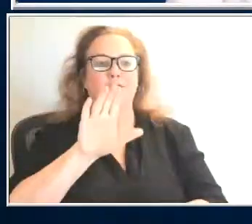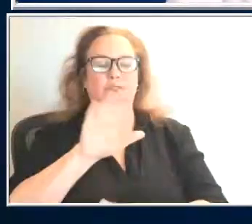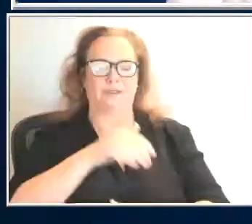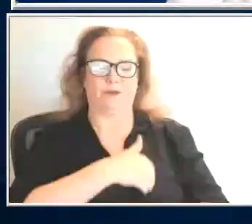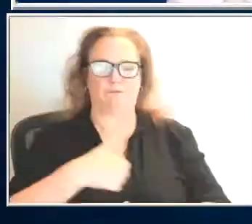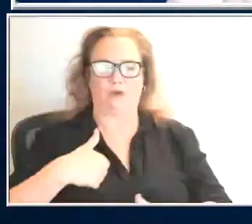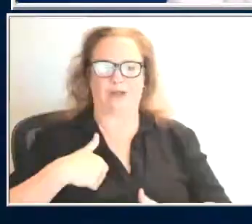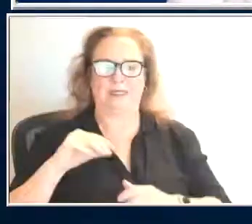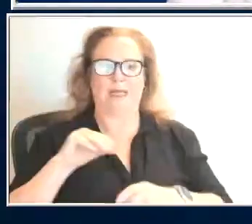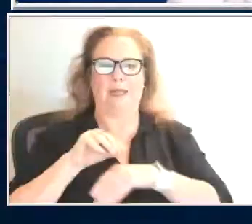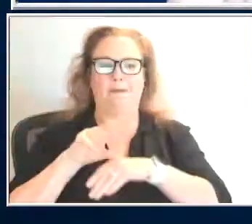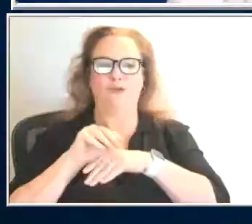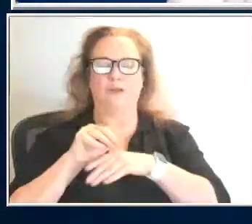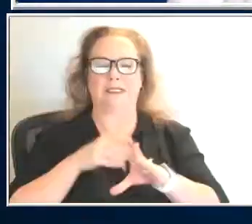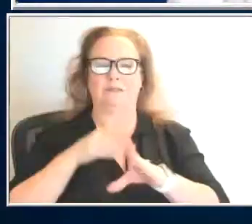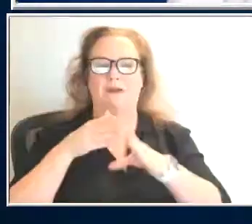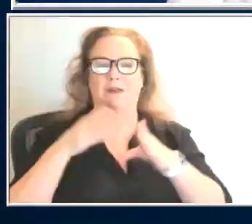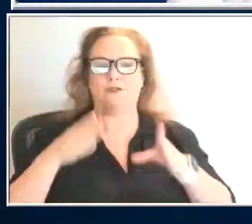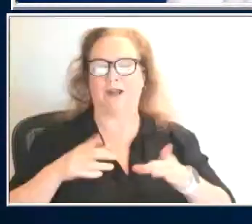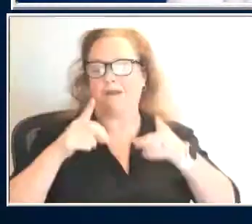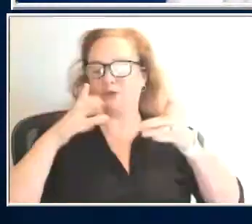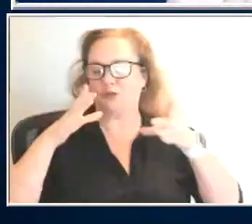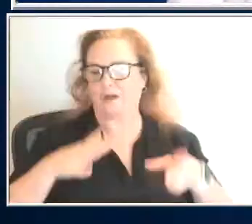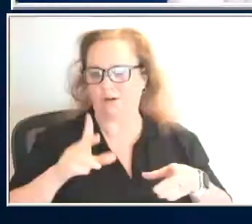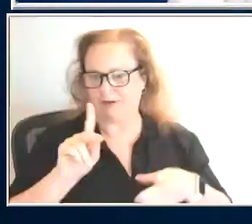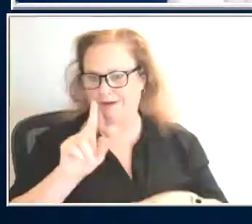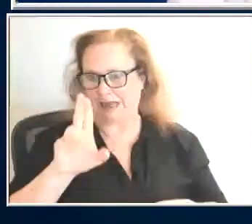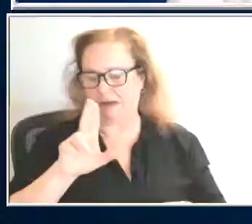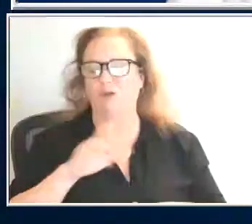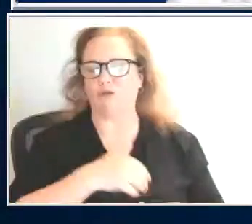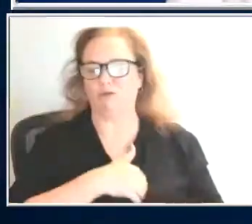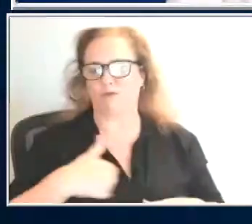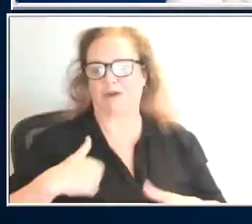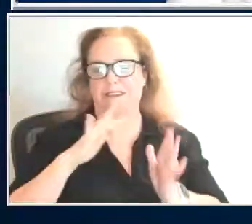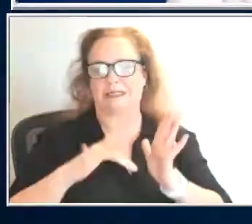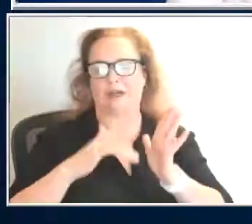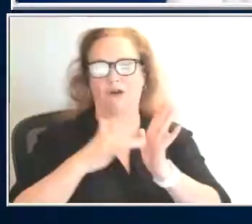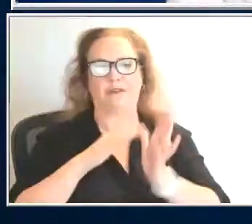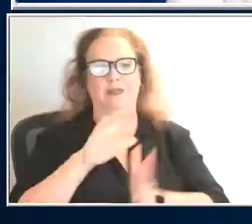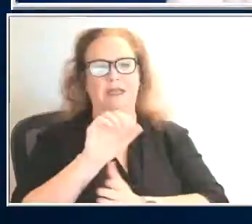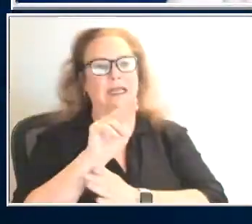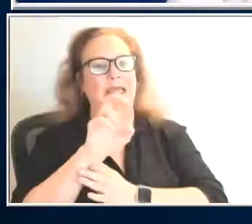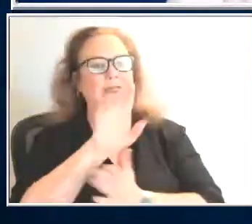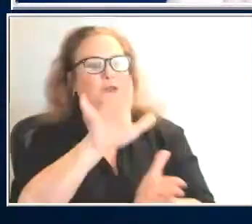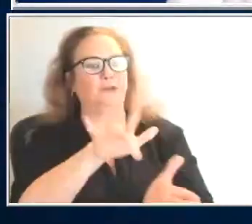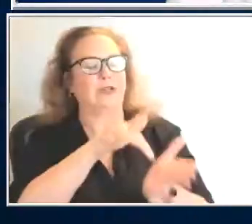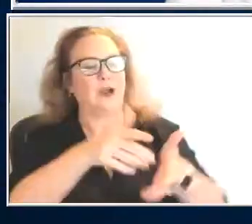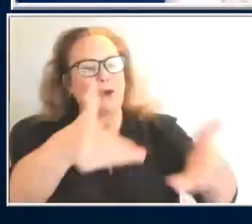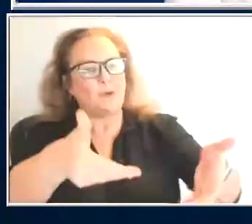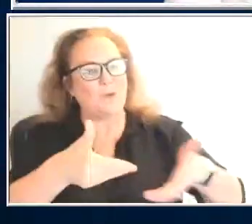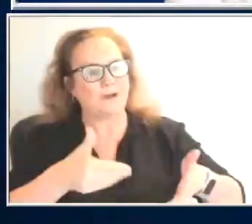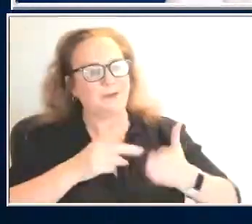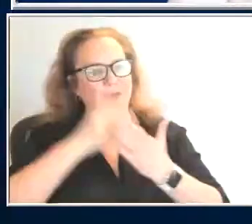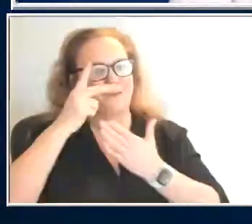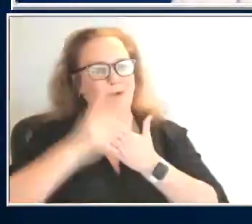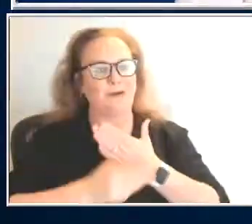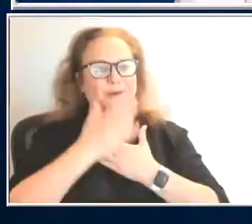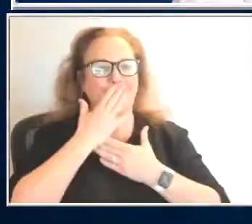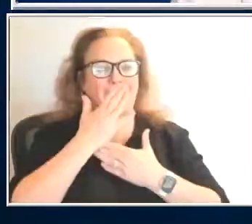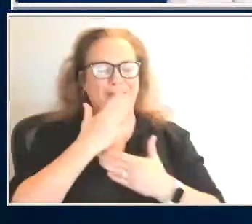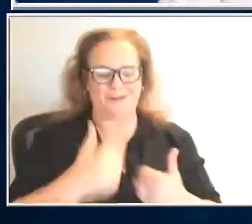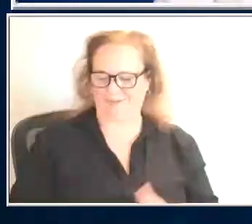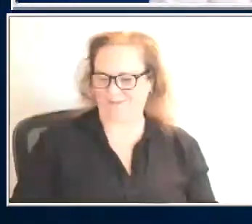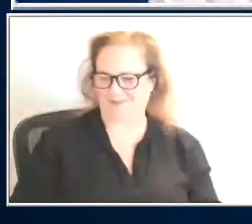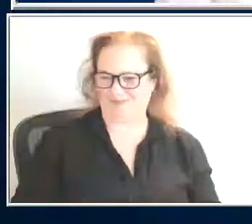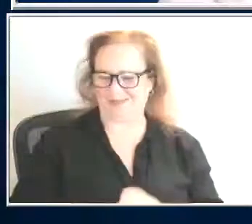of breast imaging here at the University of Kansas Cancer Center. Annalisa, welcome onto the program. Thank you for having me. Well, we're